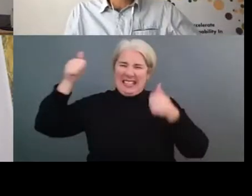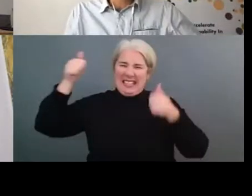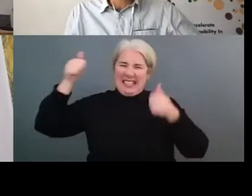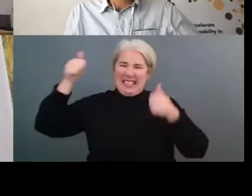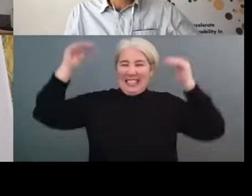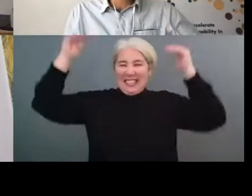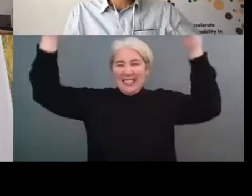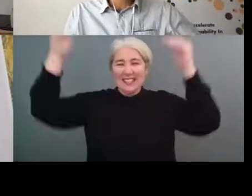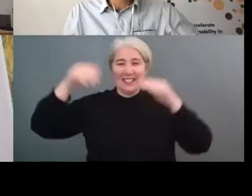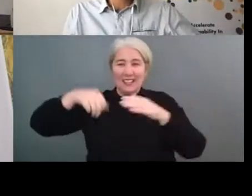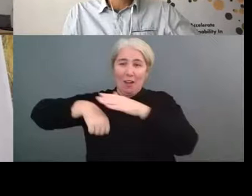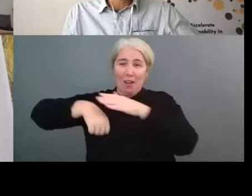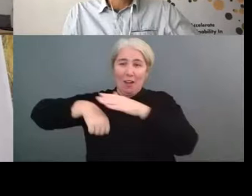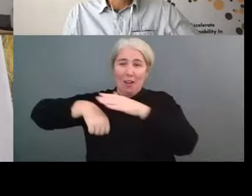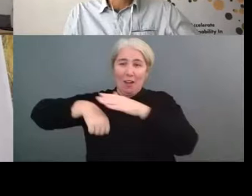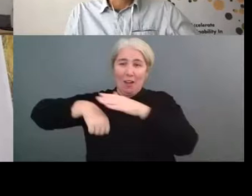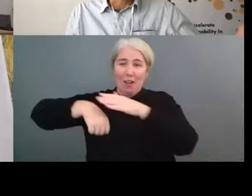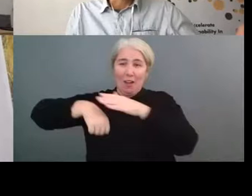technically don't cost